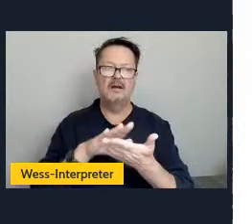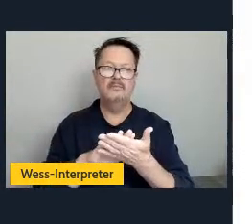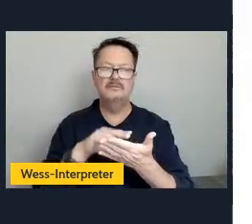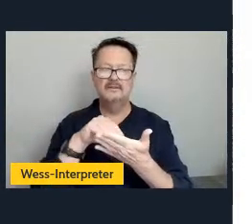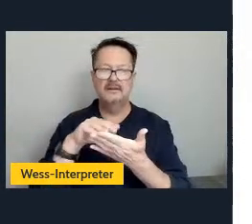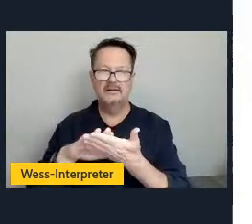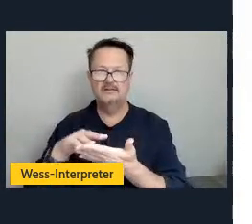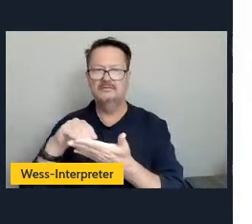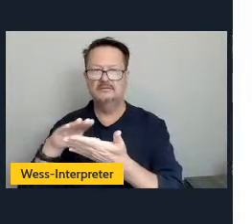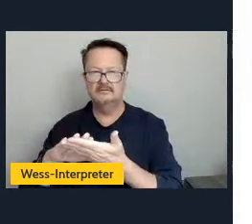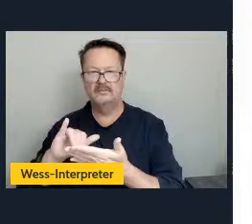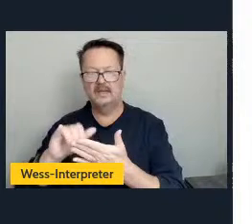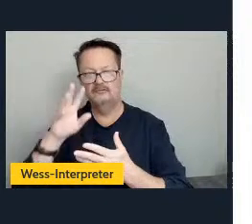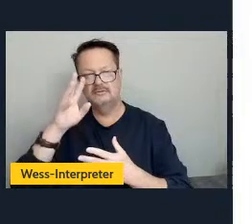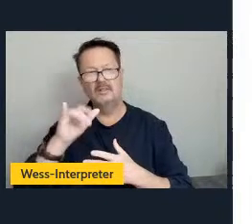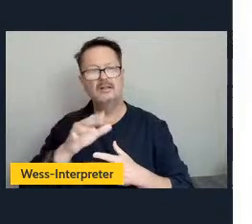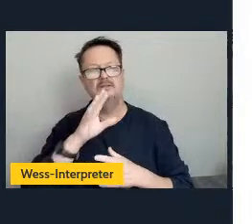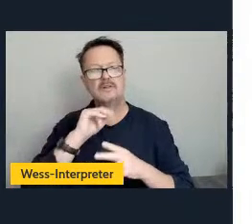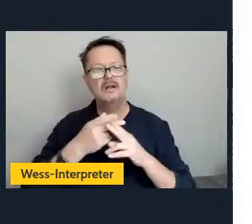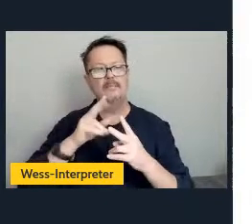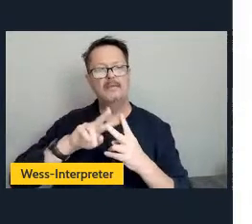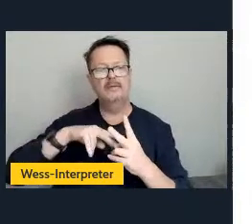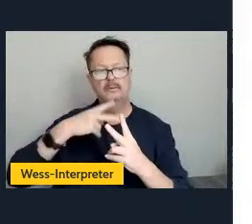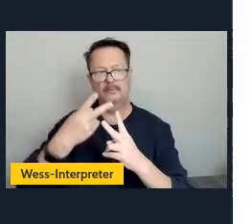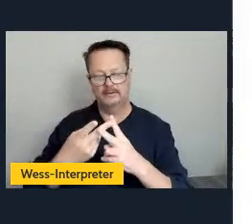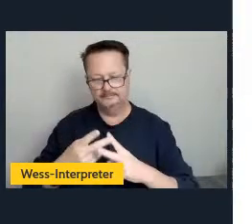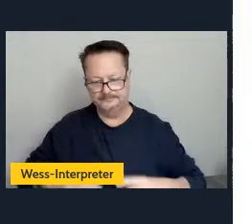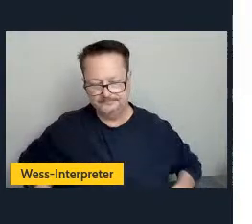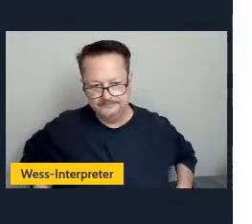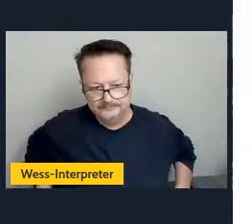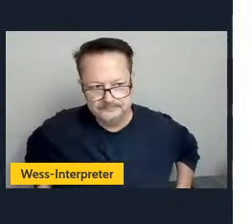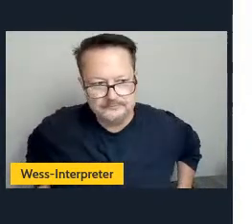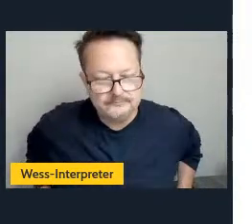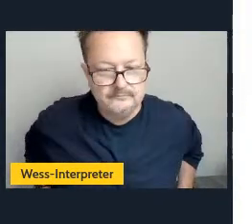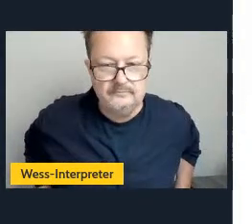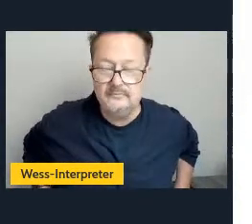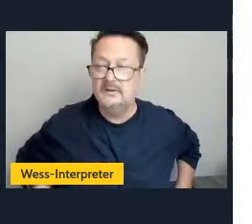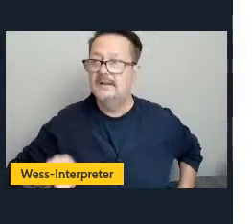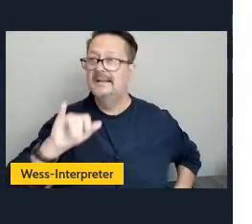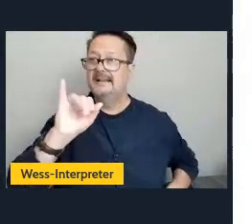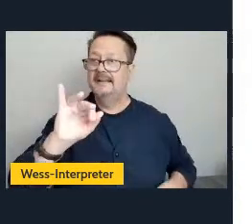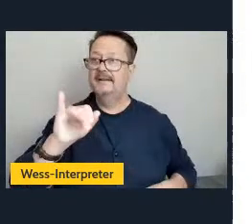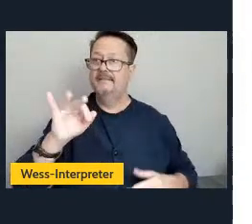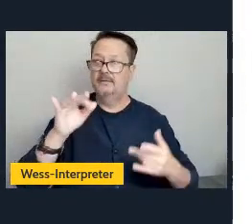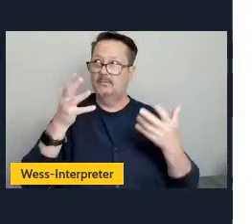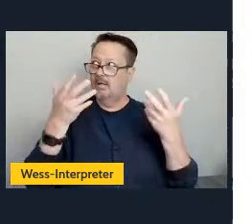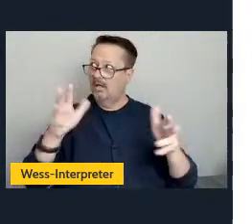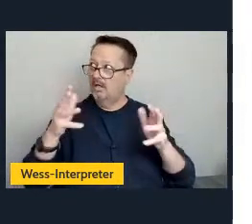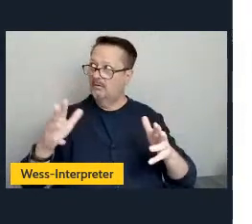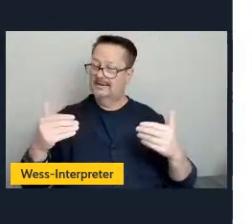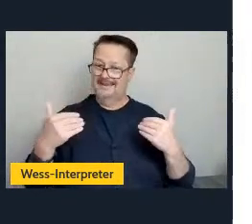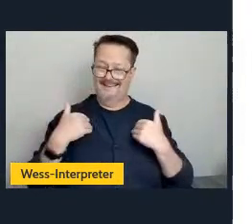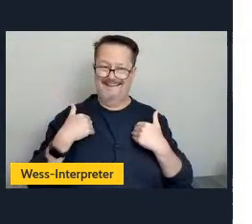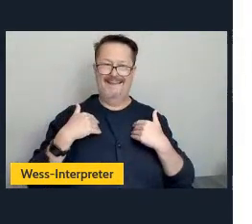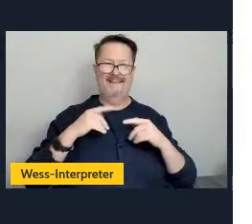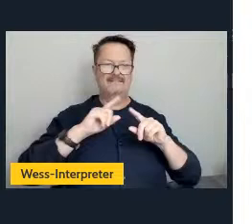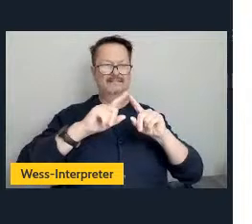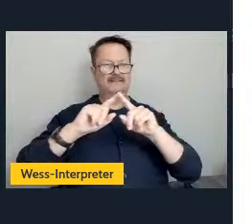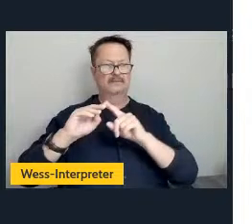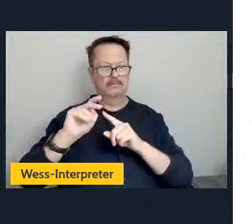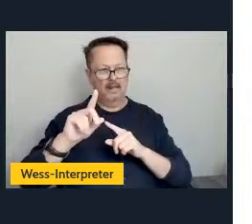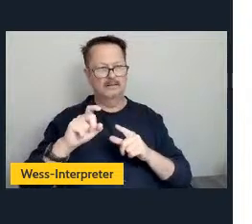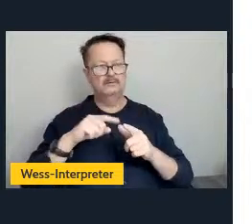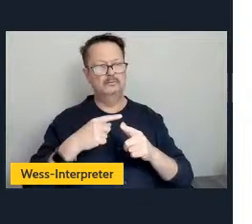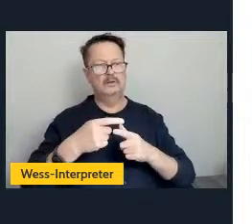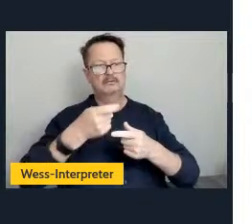you saw previously. Let's talk about the other way around. So if you already have a couple of Terraform modules that you want to repackage